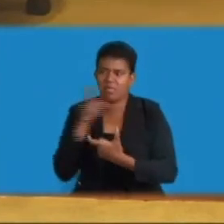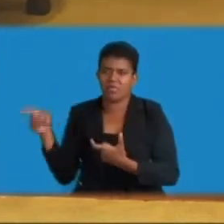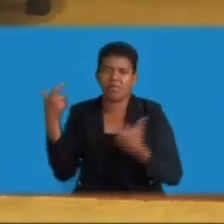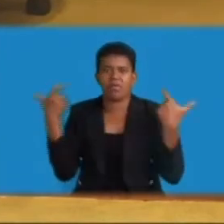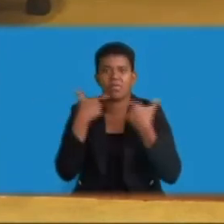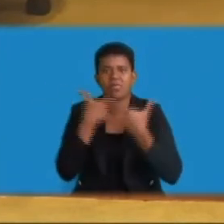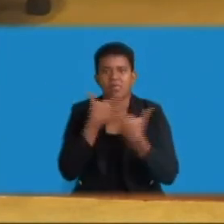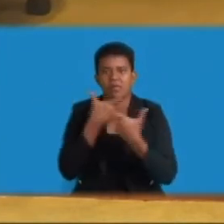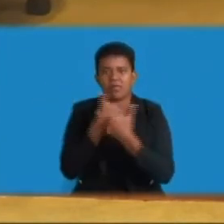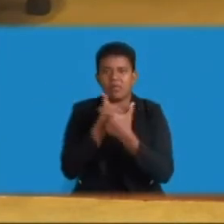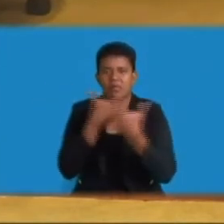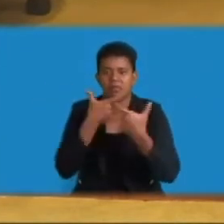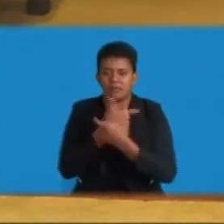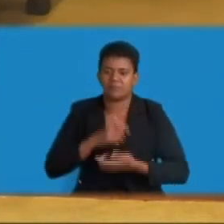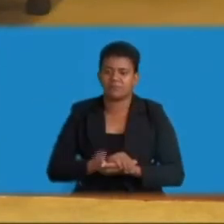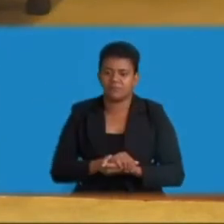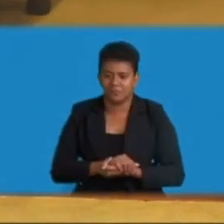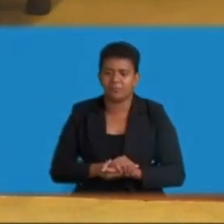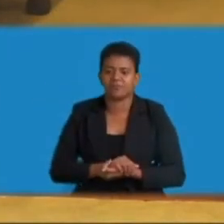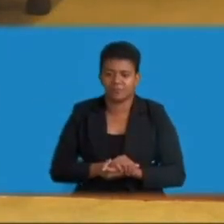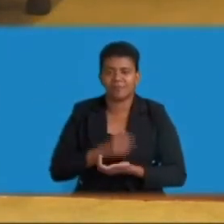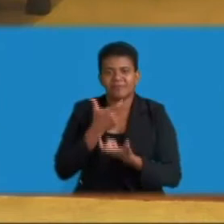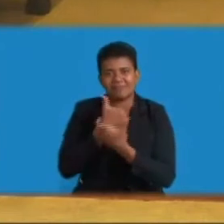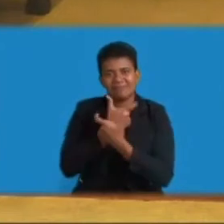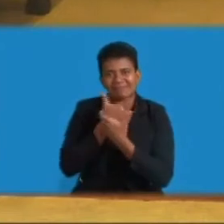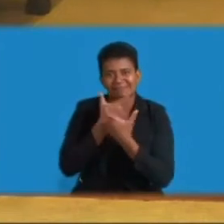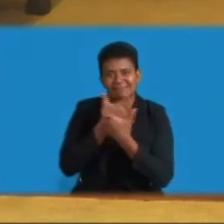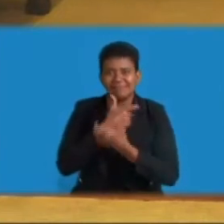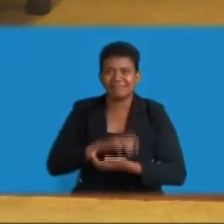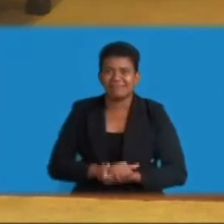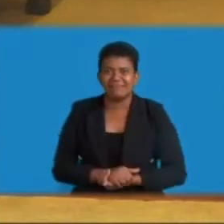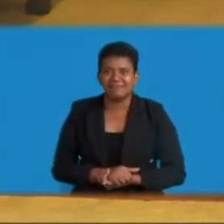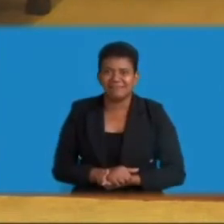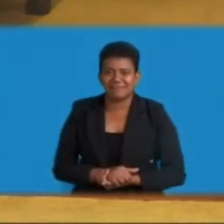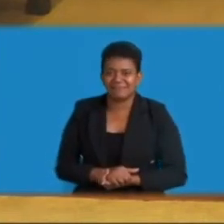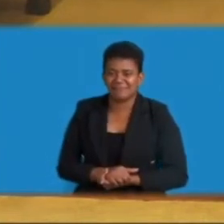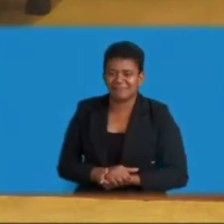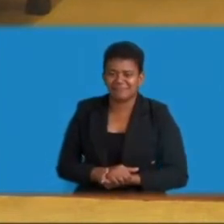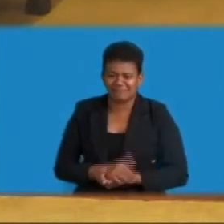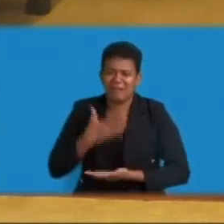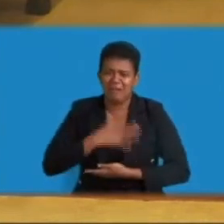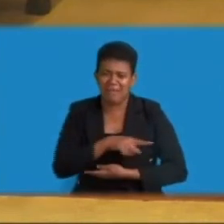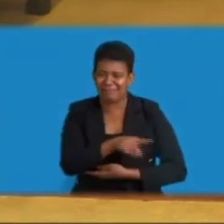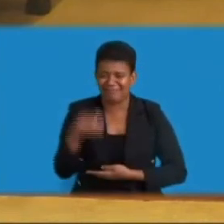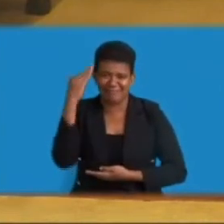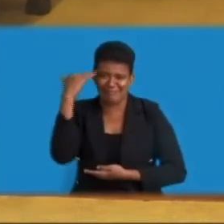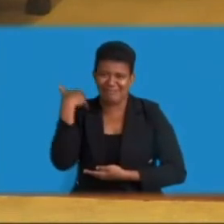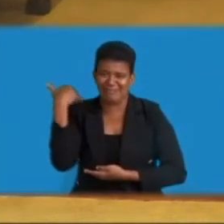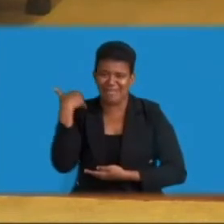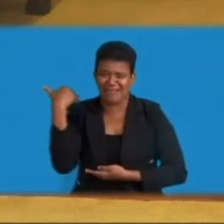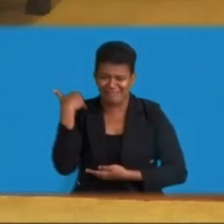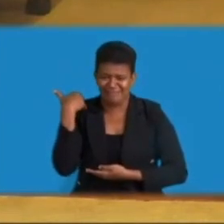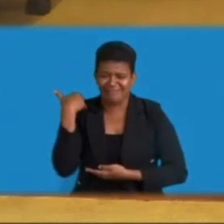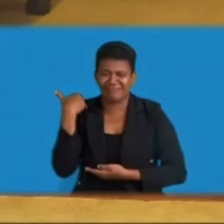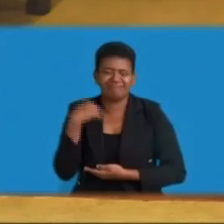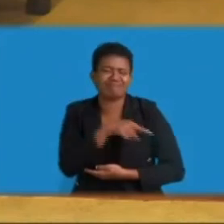Let me also remind him. Let me also remind him, Madam Speaker. Let me remind him that